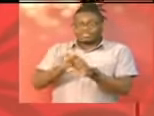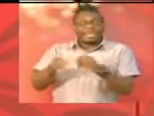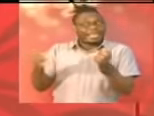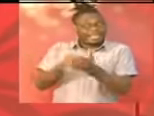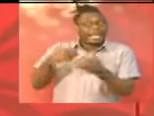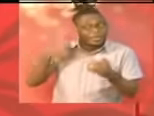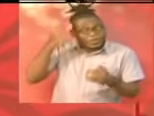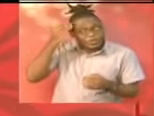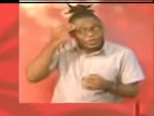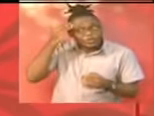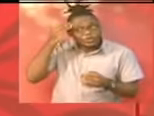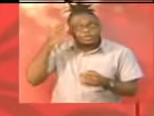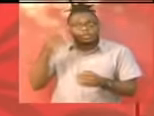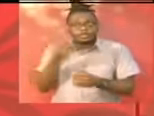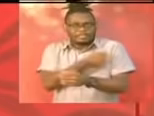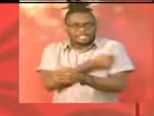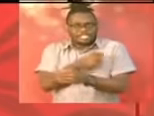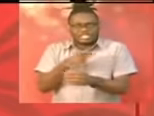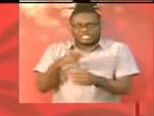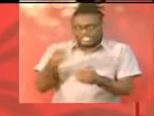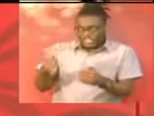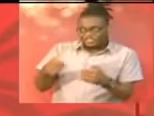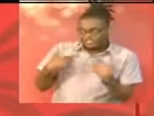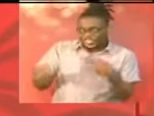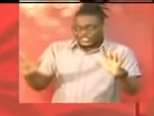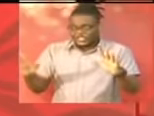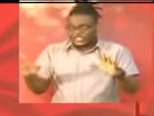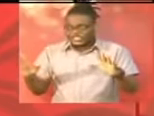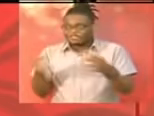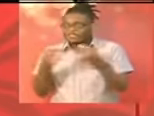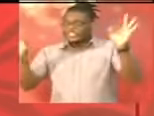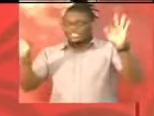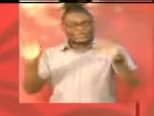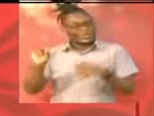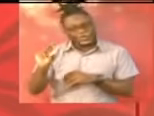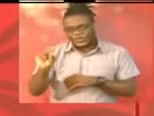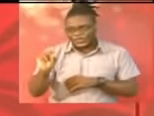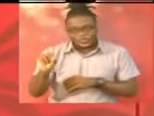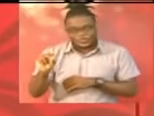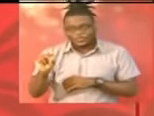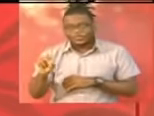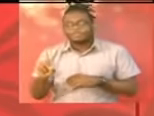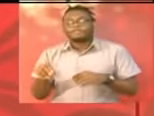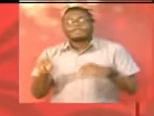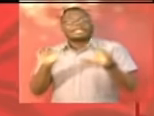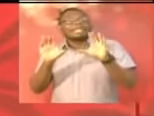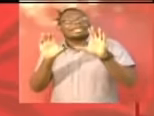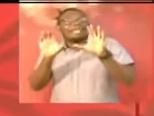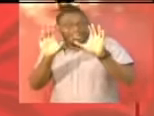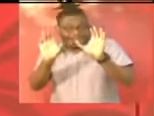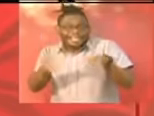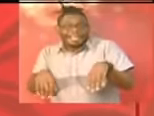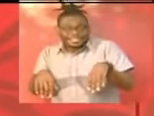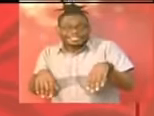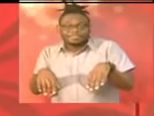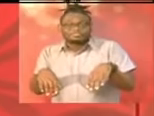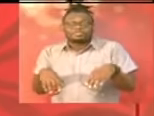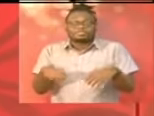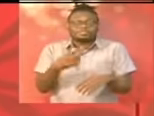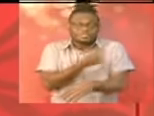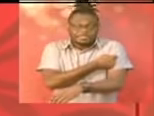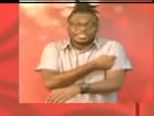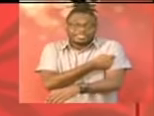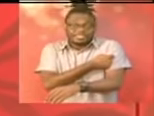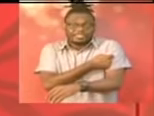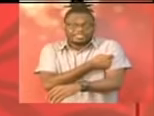reinfection, but that it does lower the risk of serious illness, hospitalization, and death. There were even